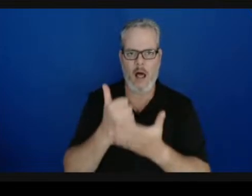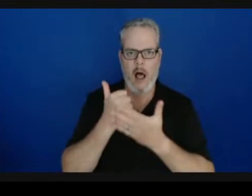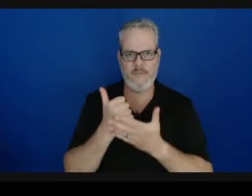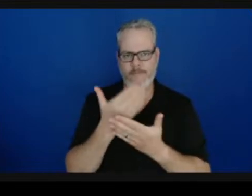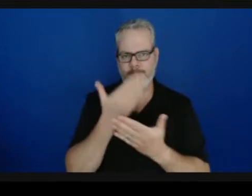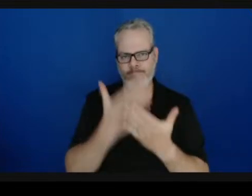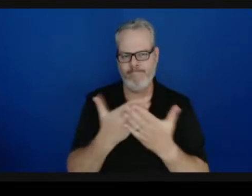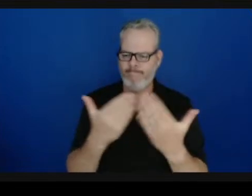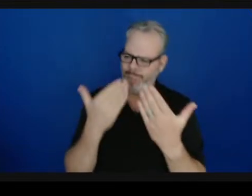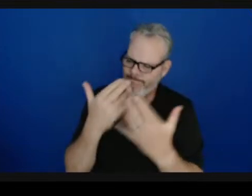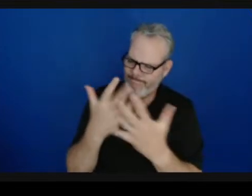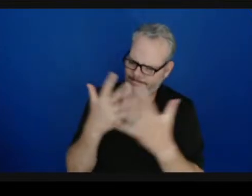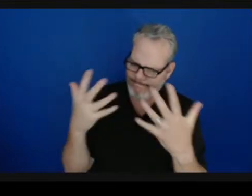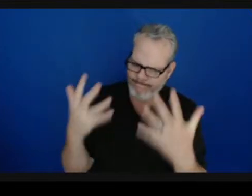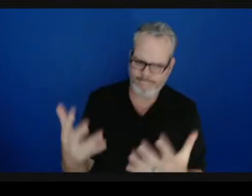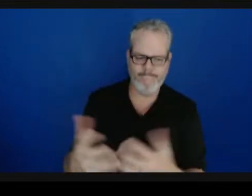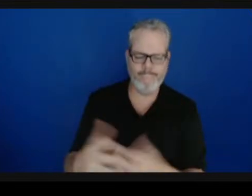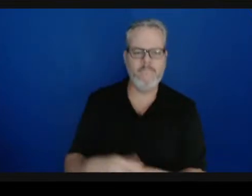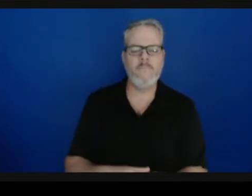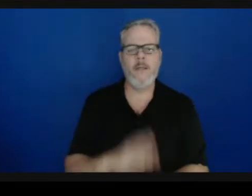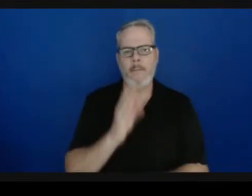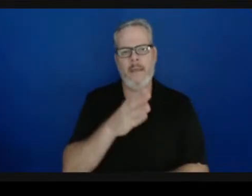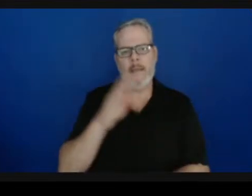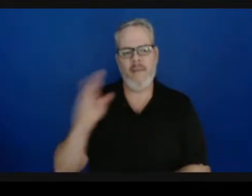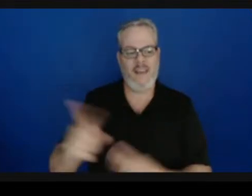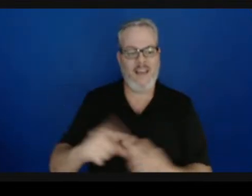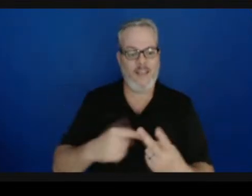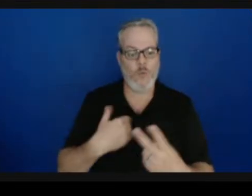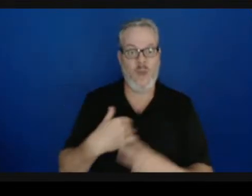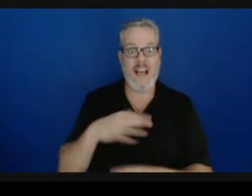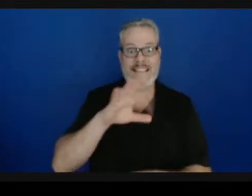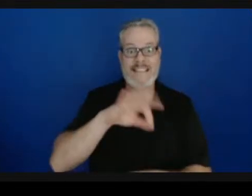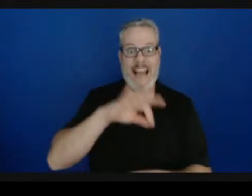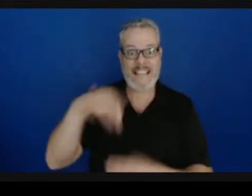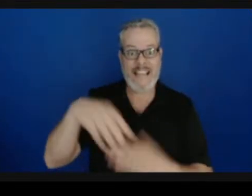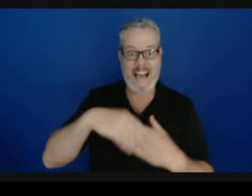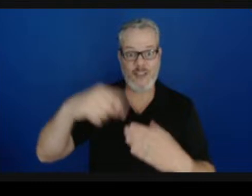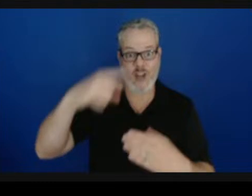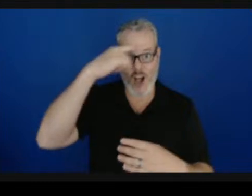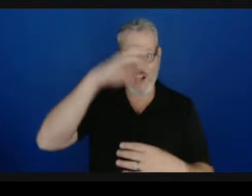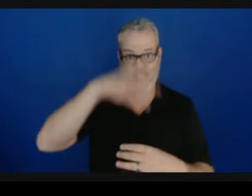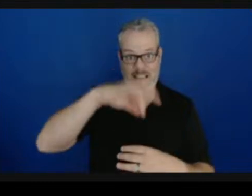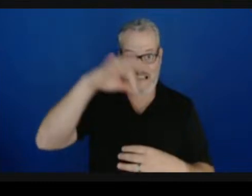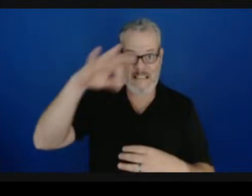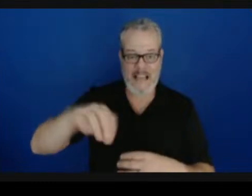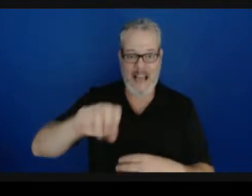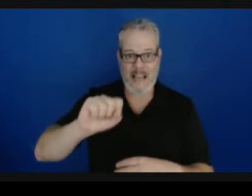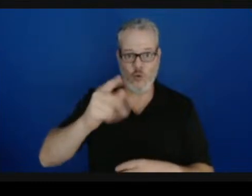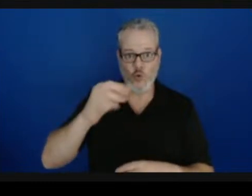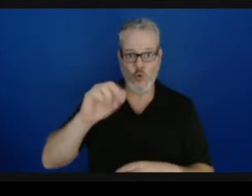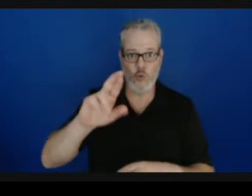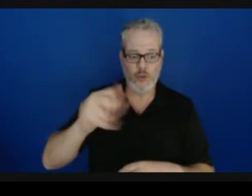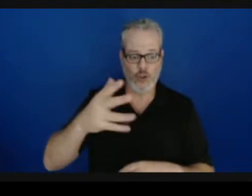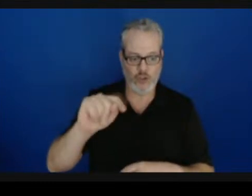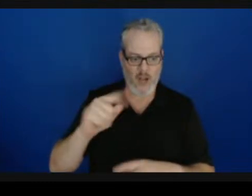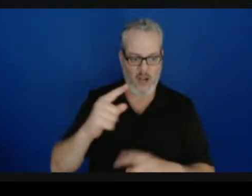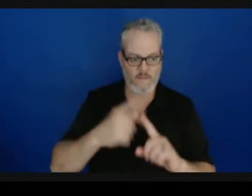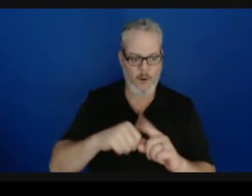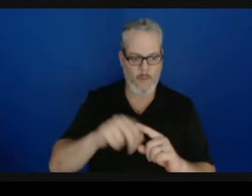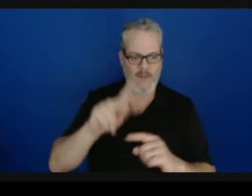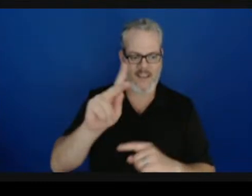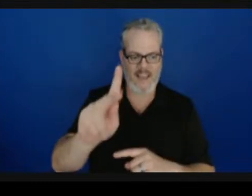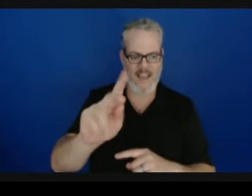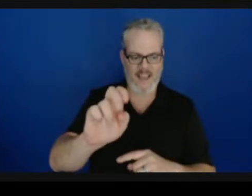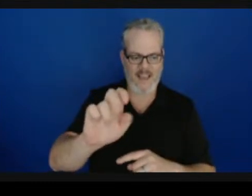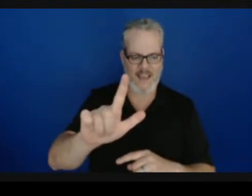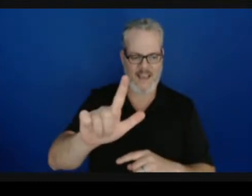support there. BB. And then we had a $99.99 super chat from Kelly Dude.